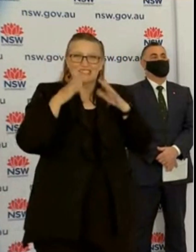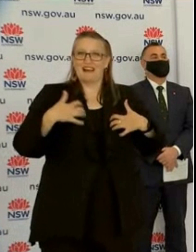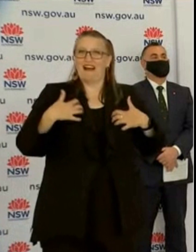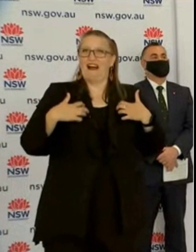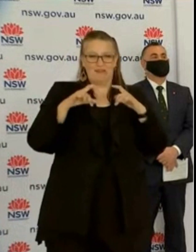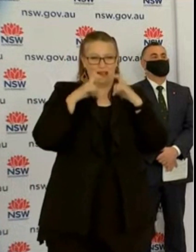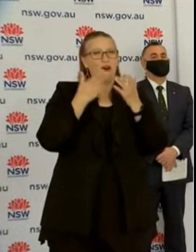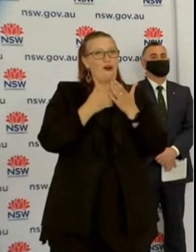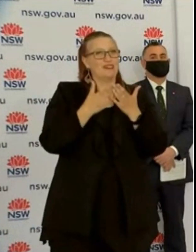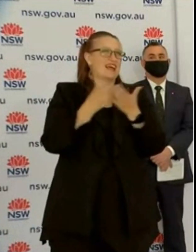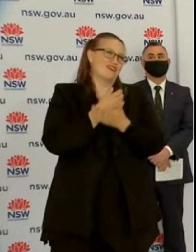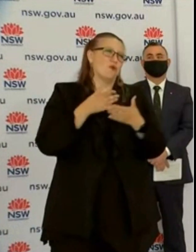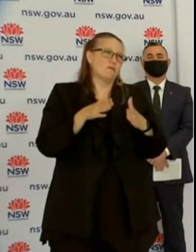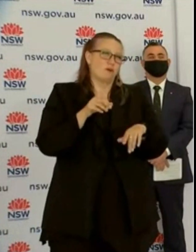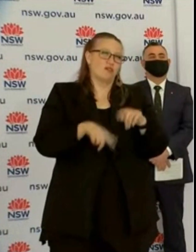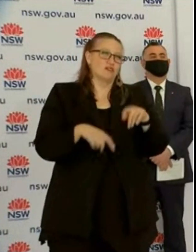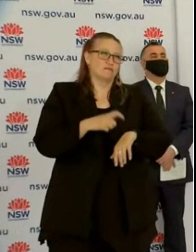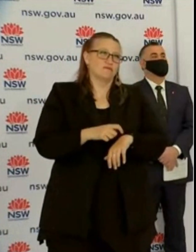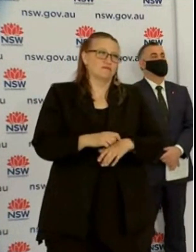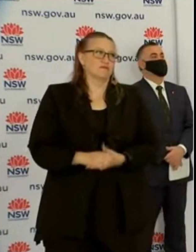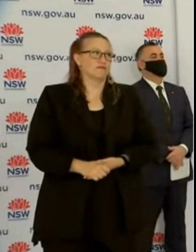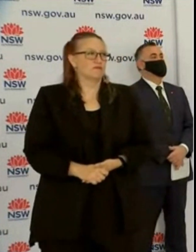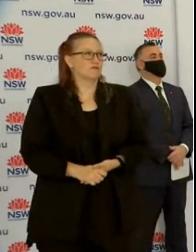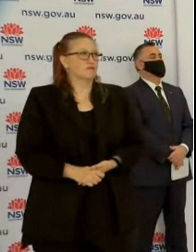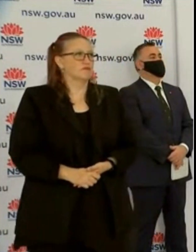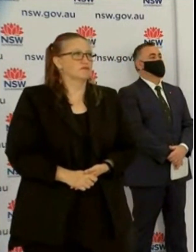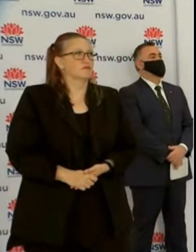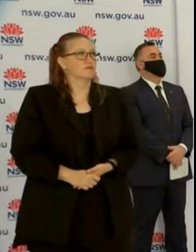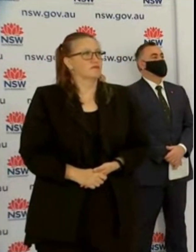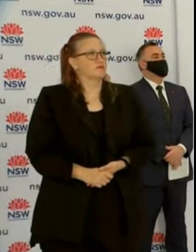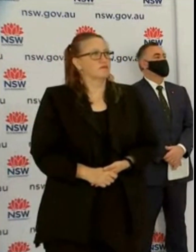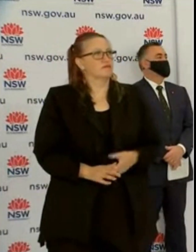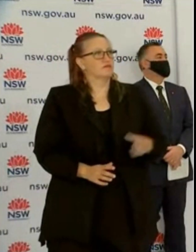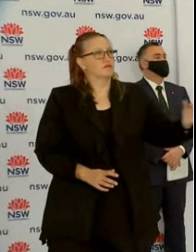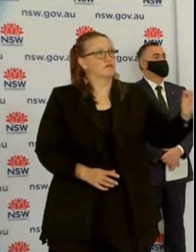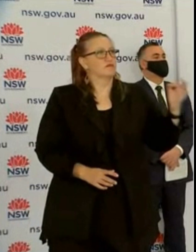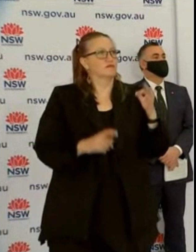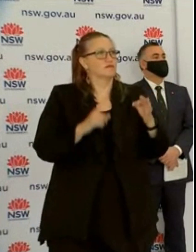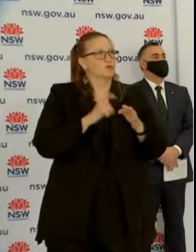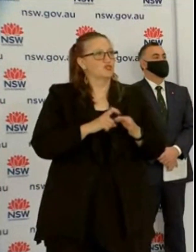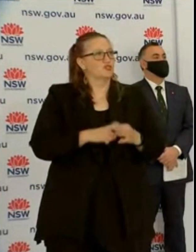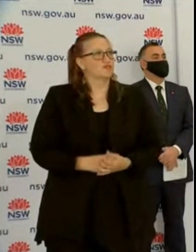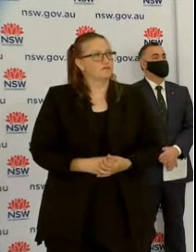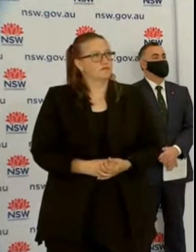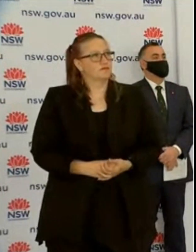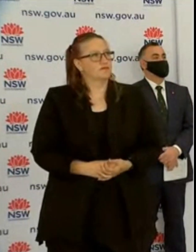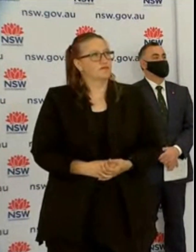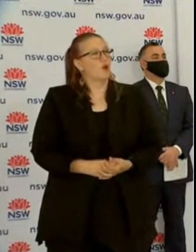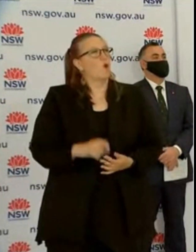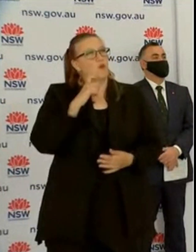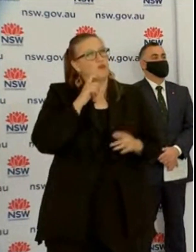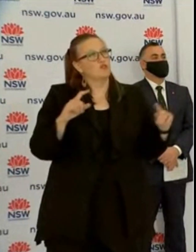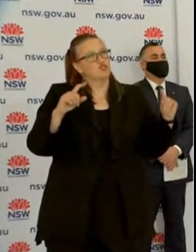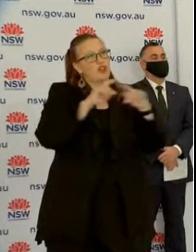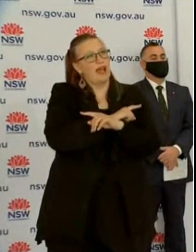and wearing masks. They can do so in a safe way most of the time. Is our government looking at employing or bringing in changes to